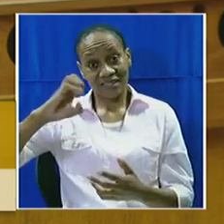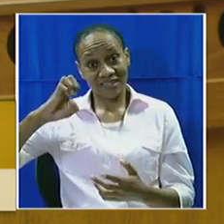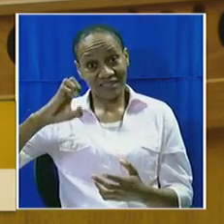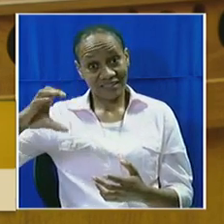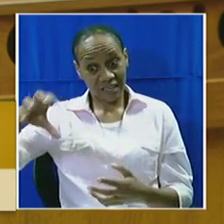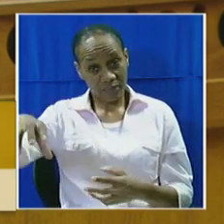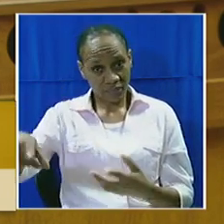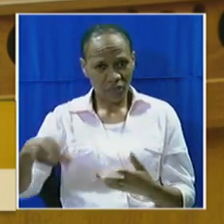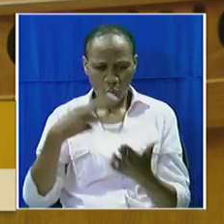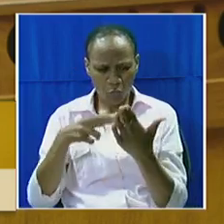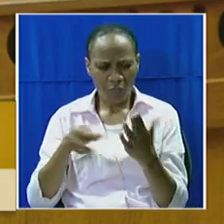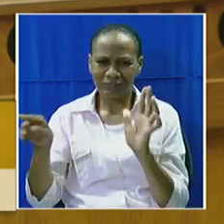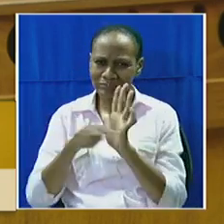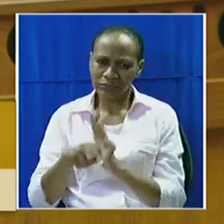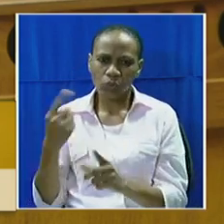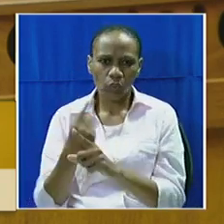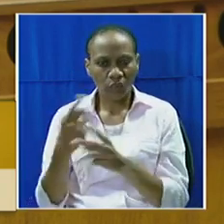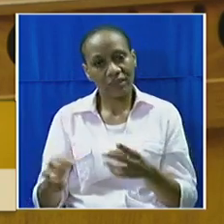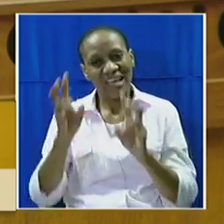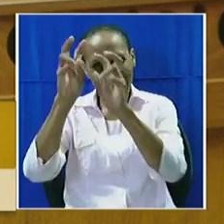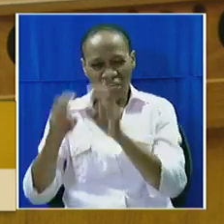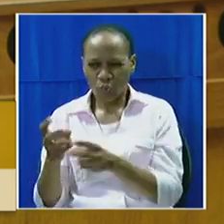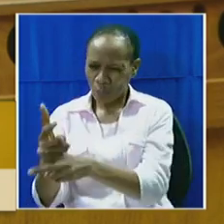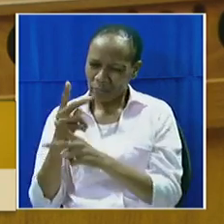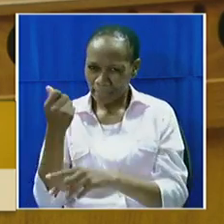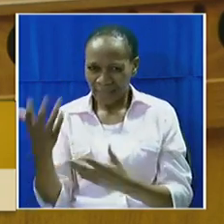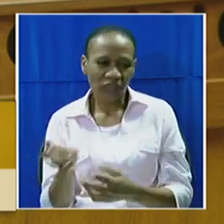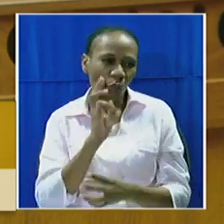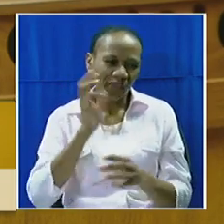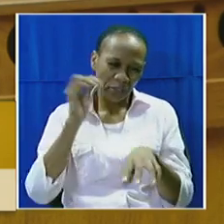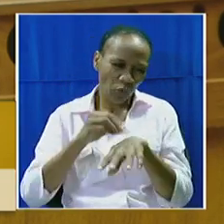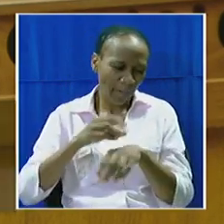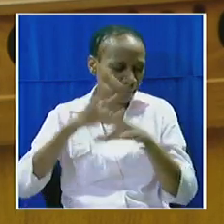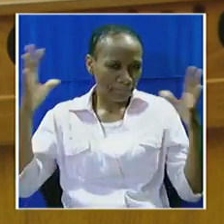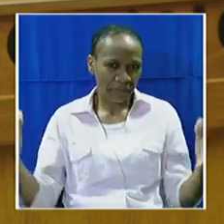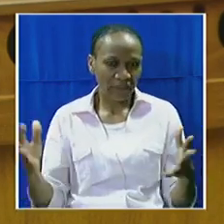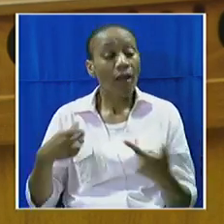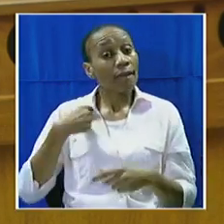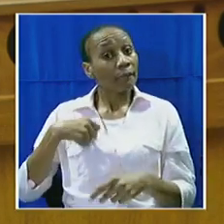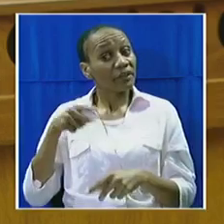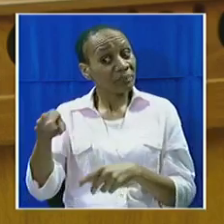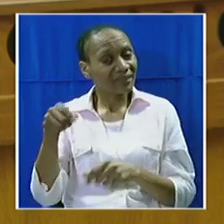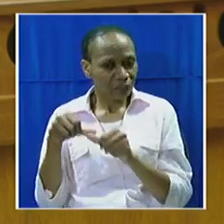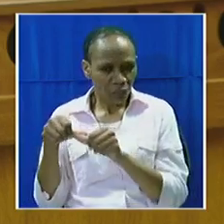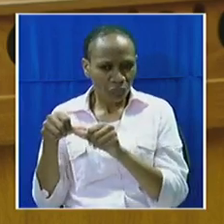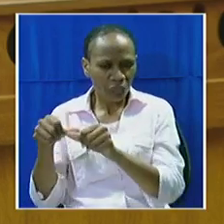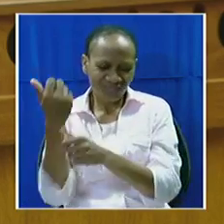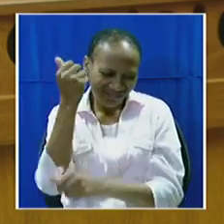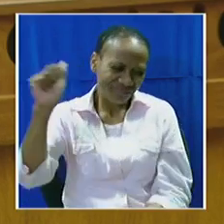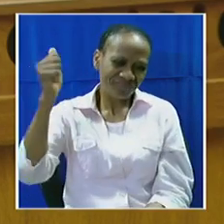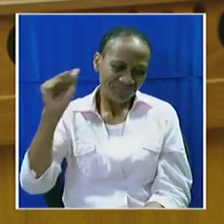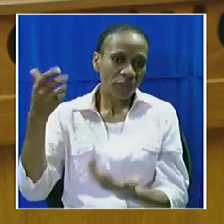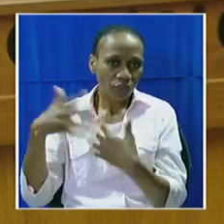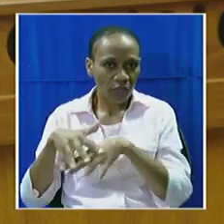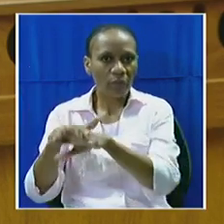of qualified audits, a massive Eskom debt, and a growing water crisis. The municipality has persistently refused to implement